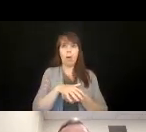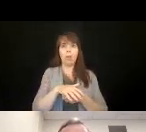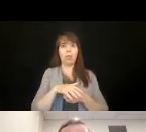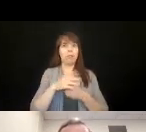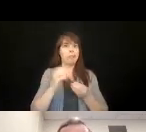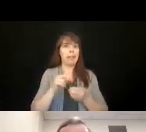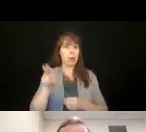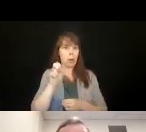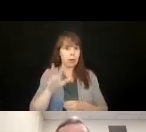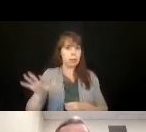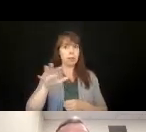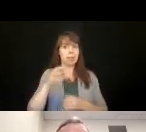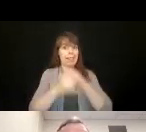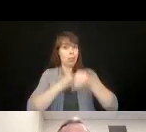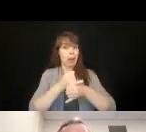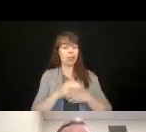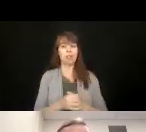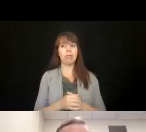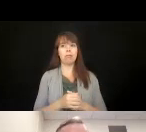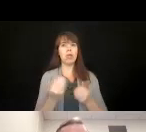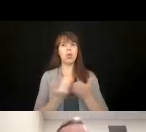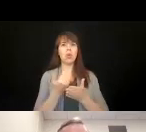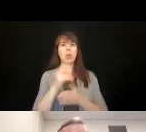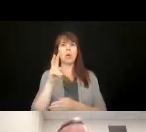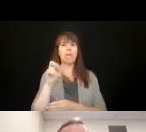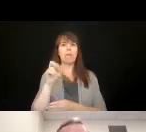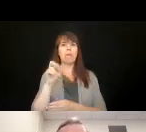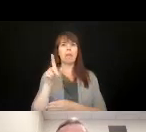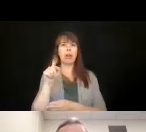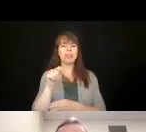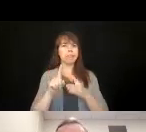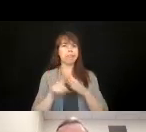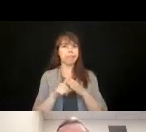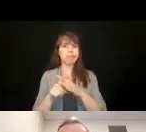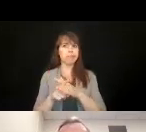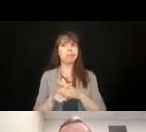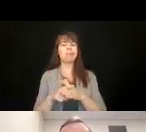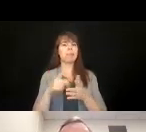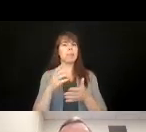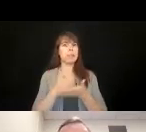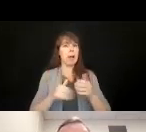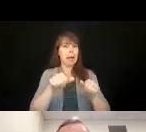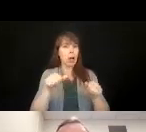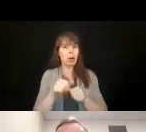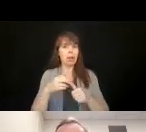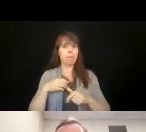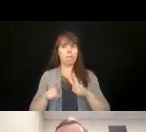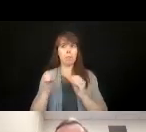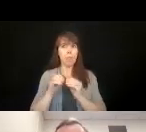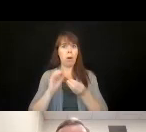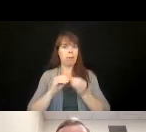internationally. The emergence of new variants continues to contribute to some surges in infection, both in the United States and